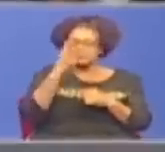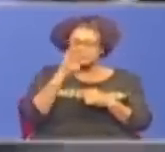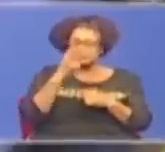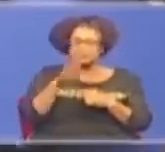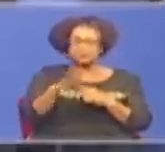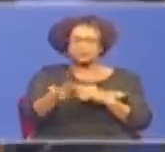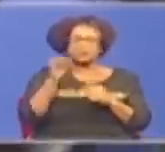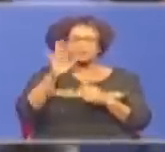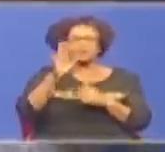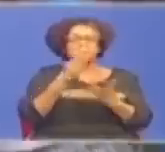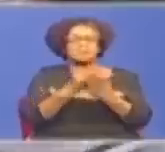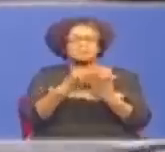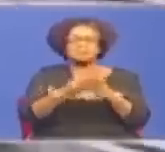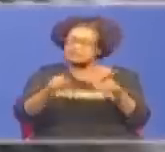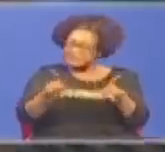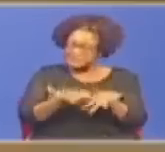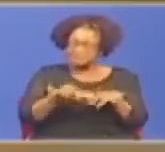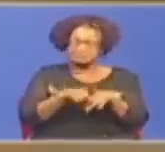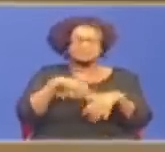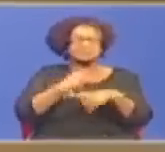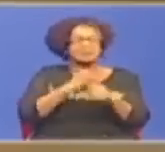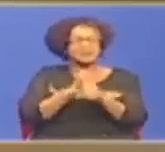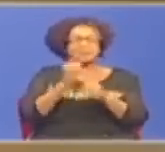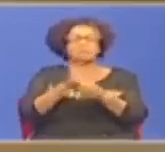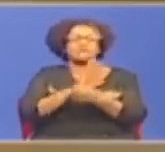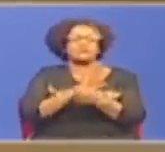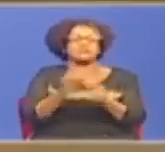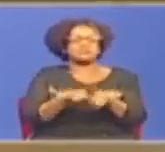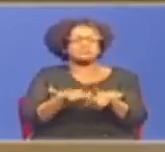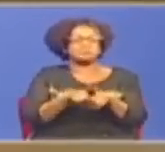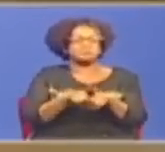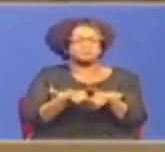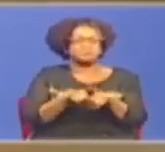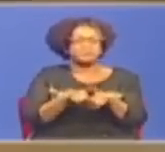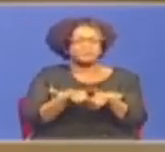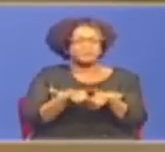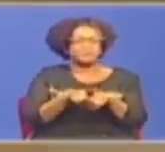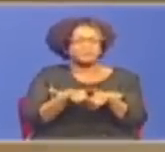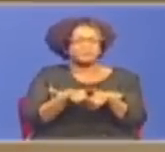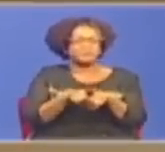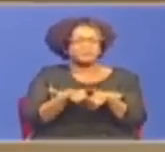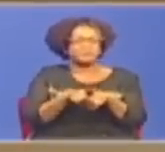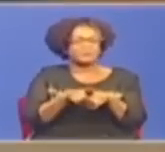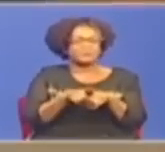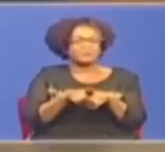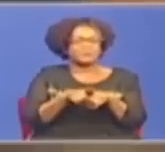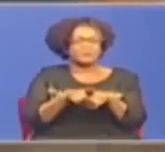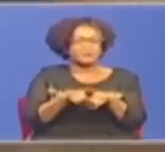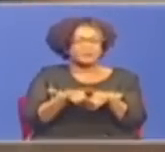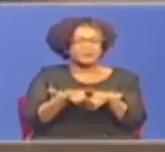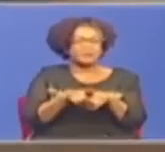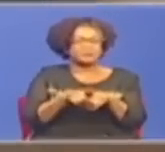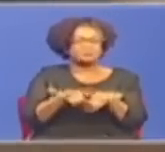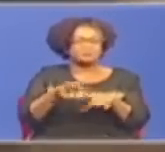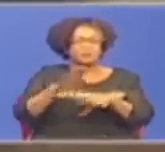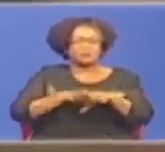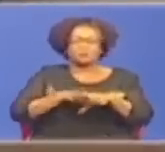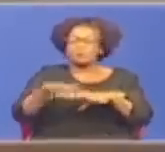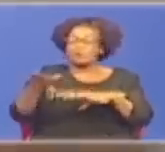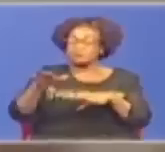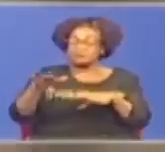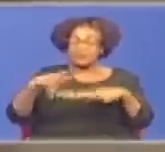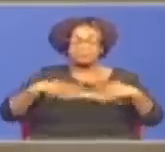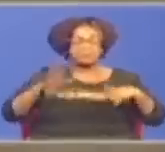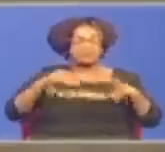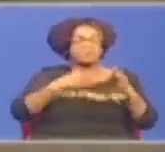money, is also making a movie. Good morning, my Indians, Kenyans. Yes. I'm